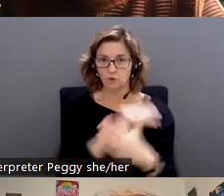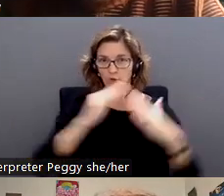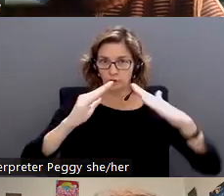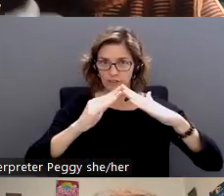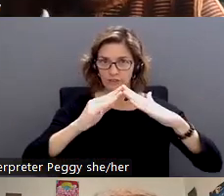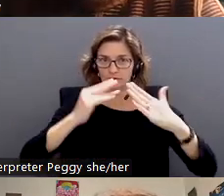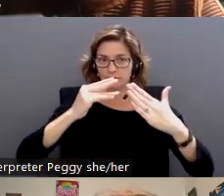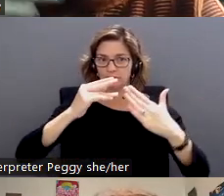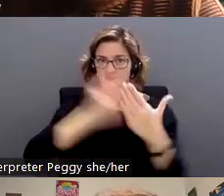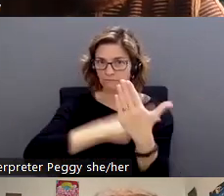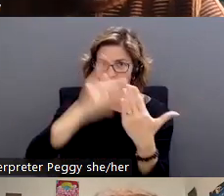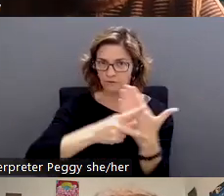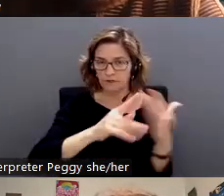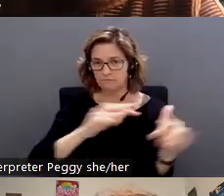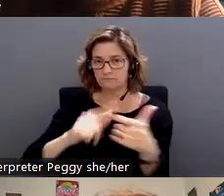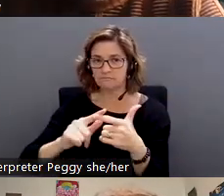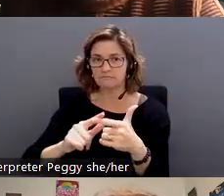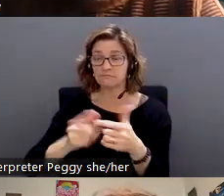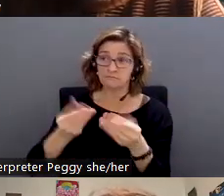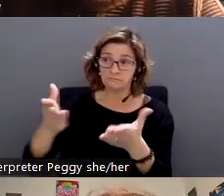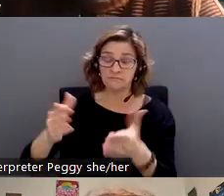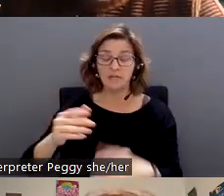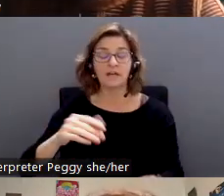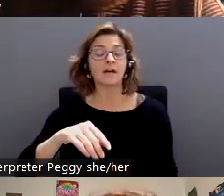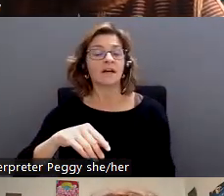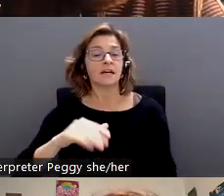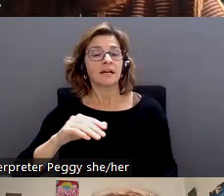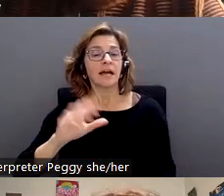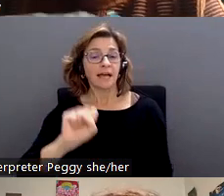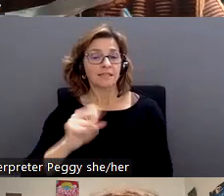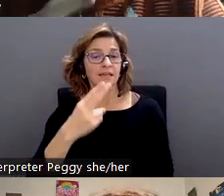so the city approved it, SSHA approved it.